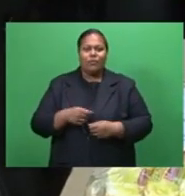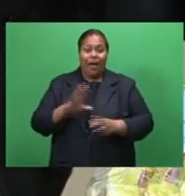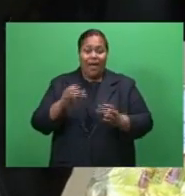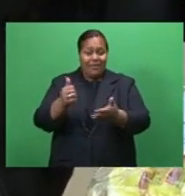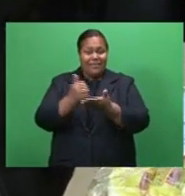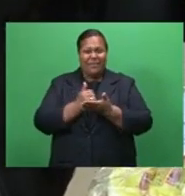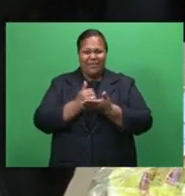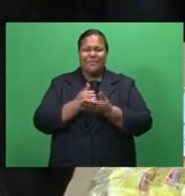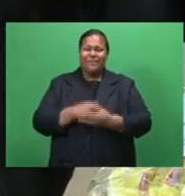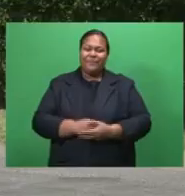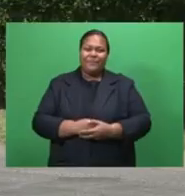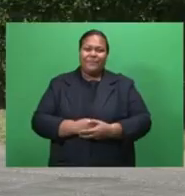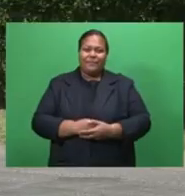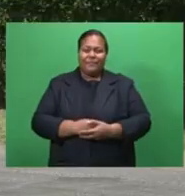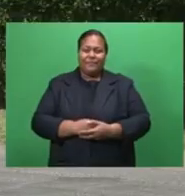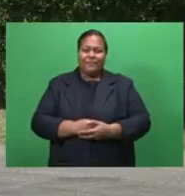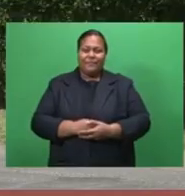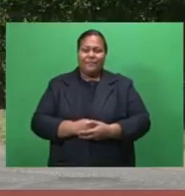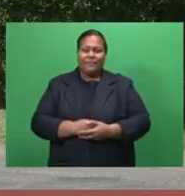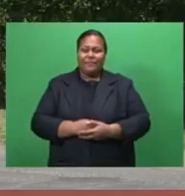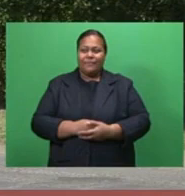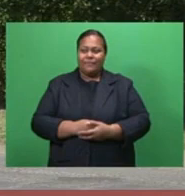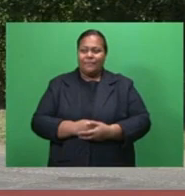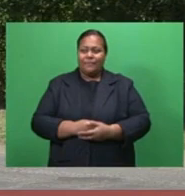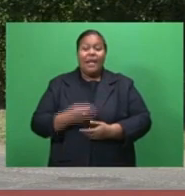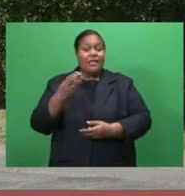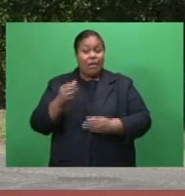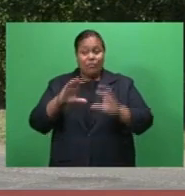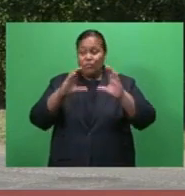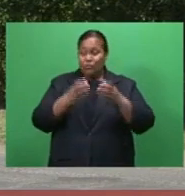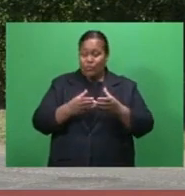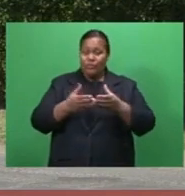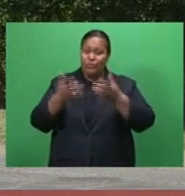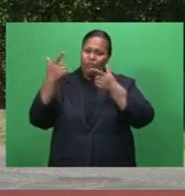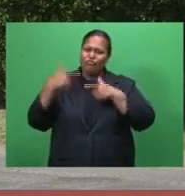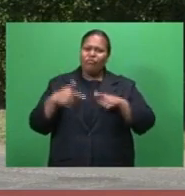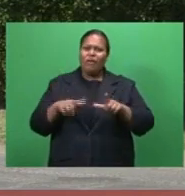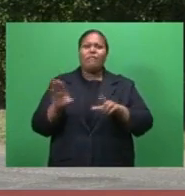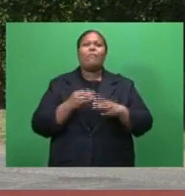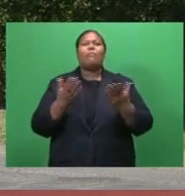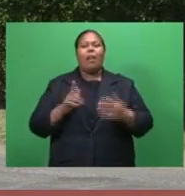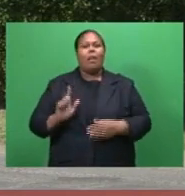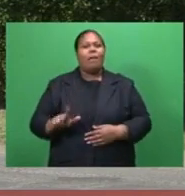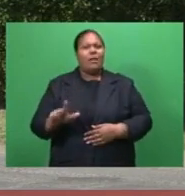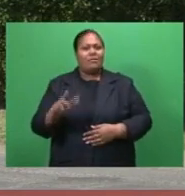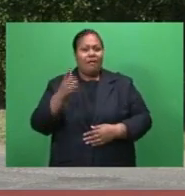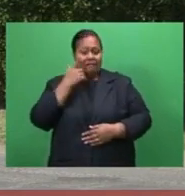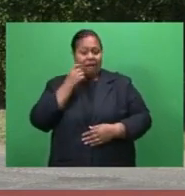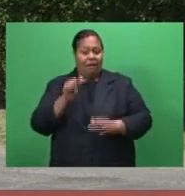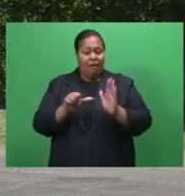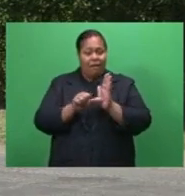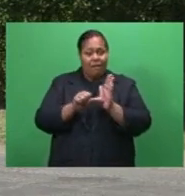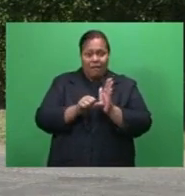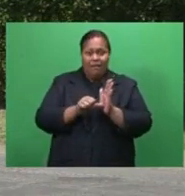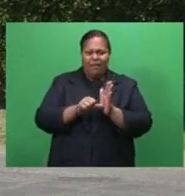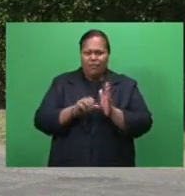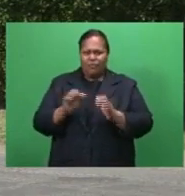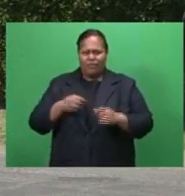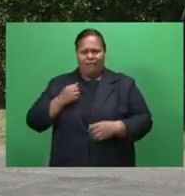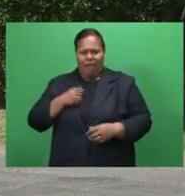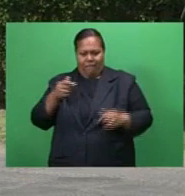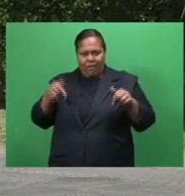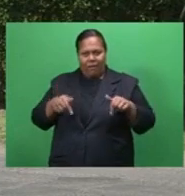times. Some of our groups have traveled all the way from Lambasa, so they find it hard to survive here